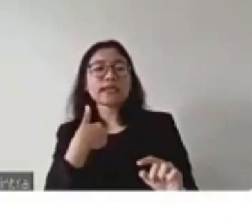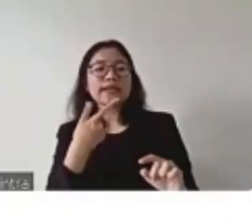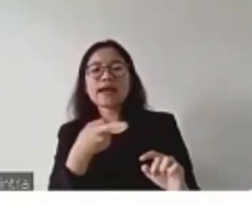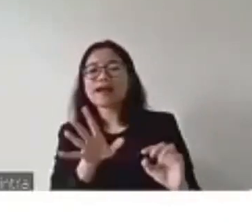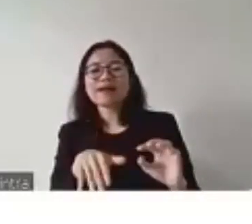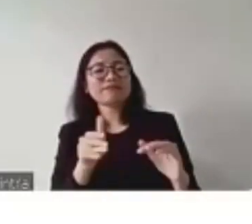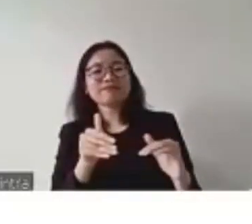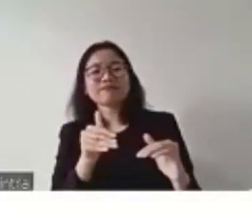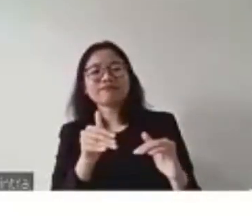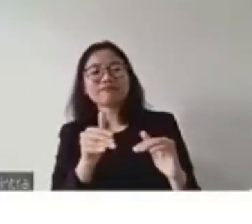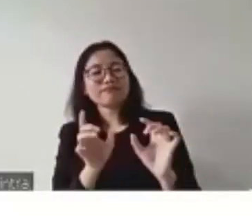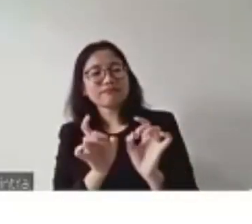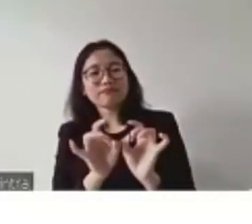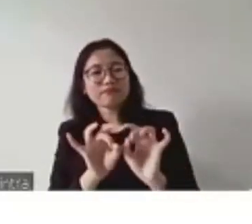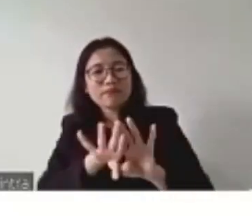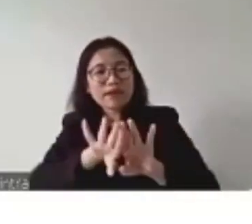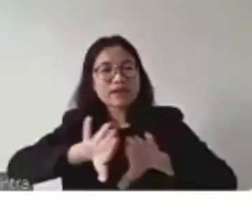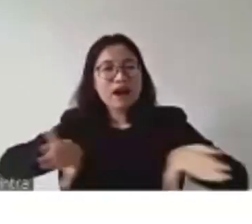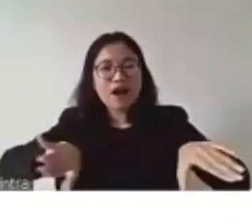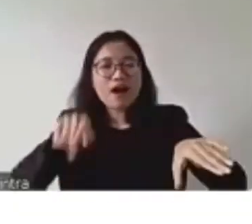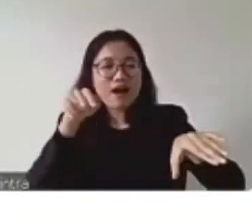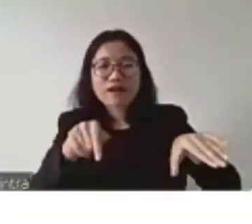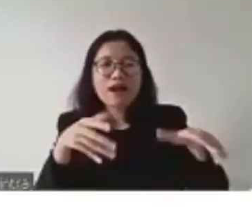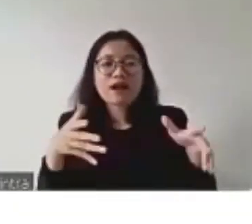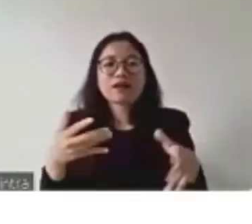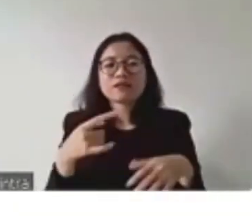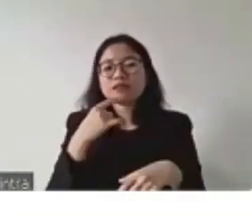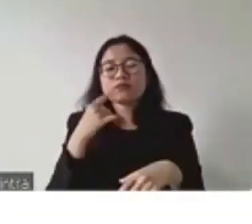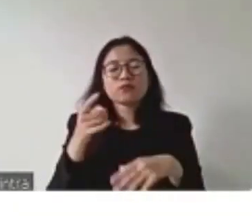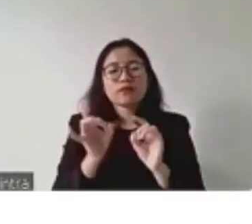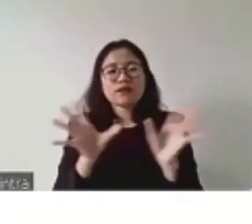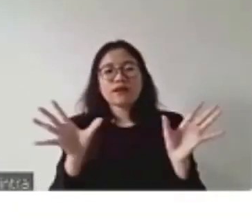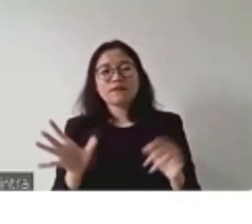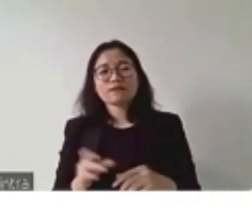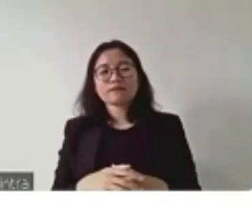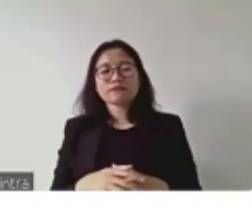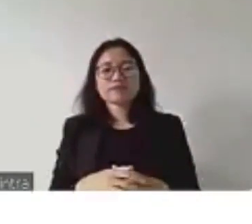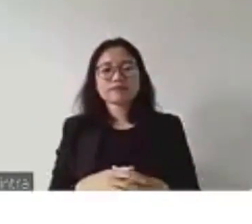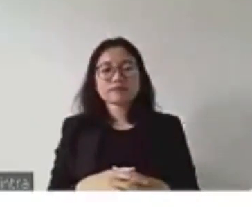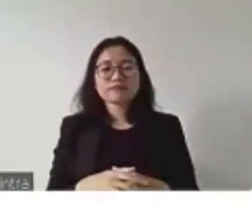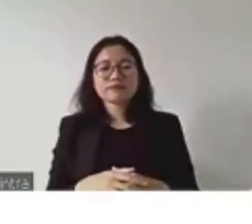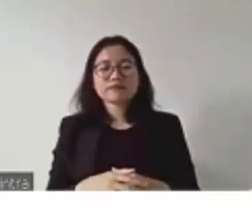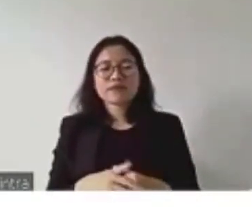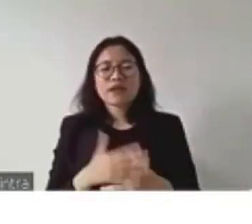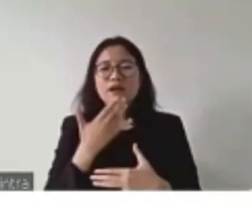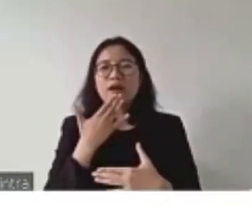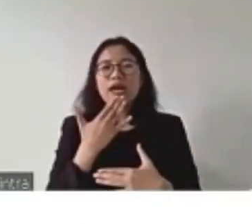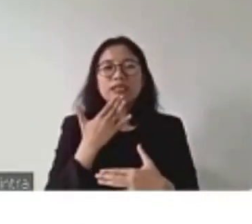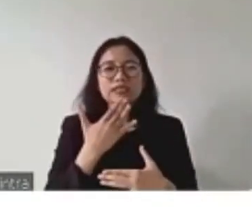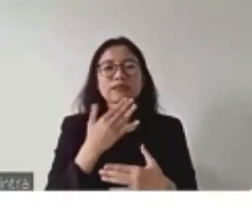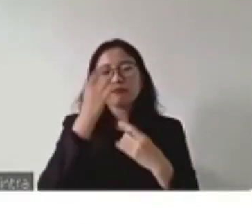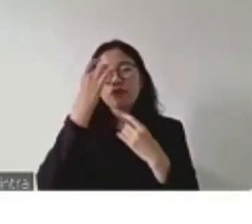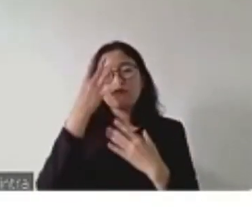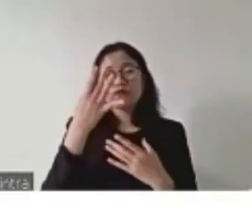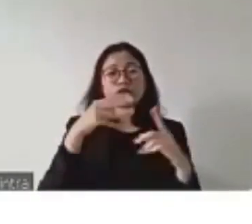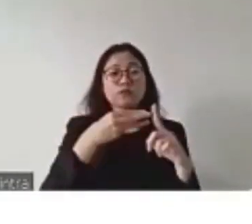Budi, do you still have time for us for one question? Well, yeah, I think